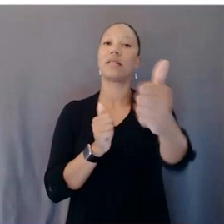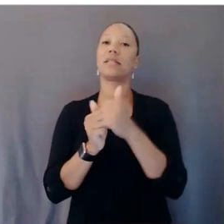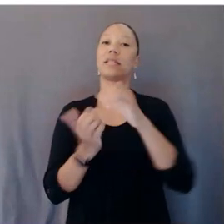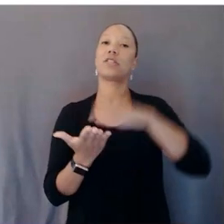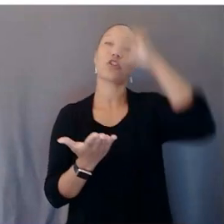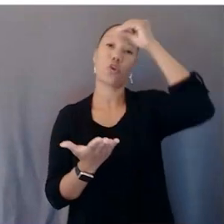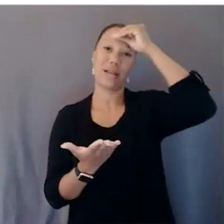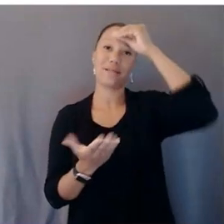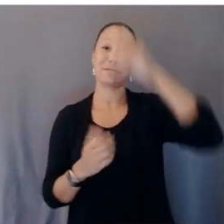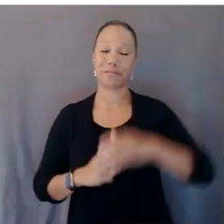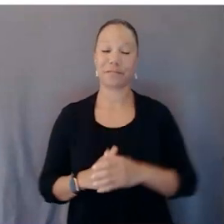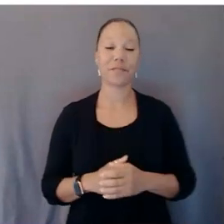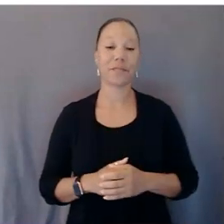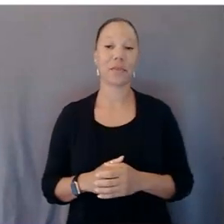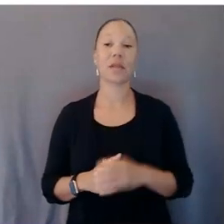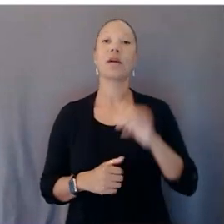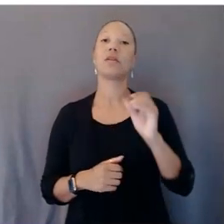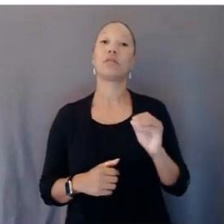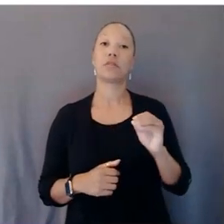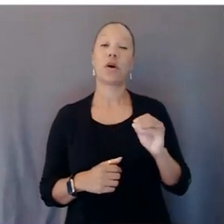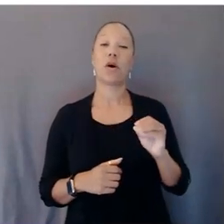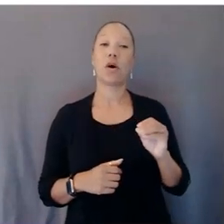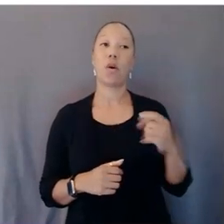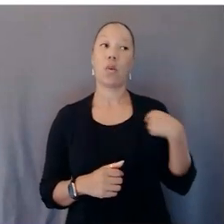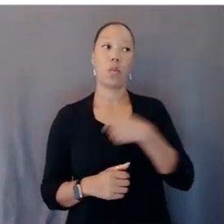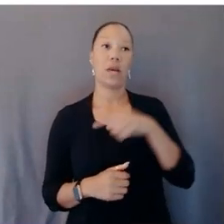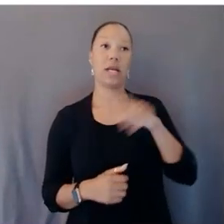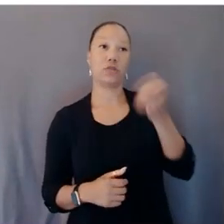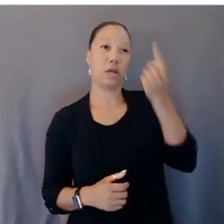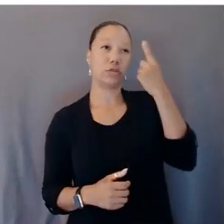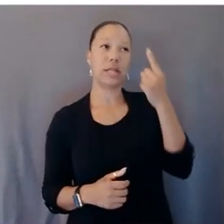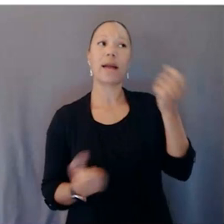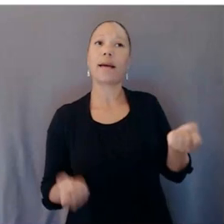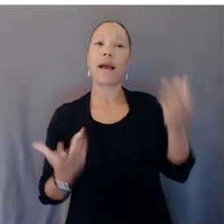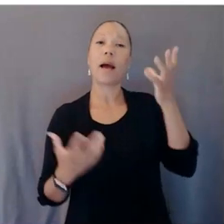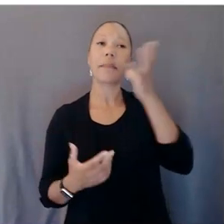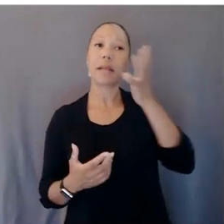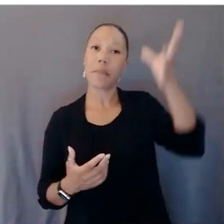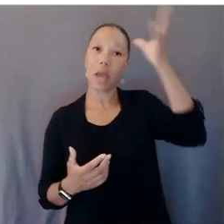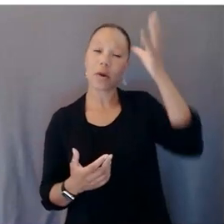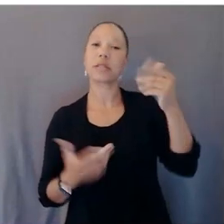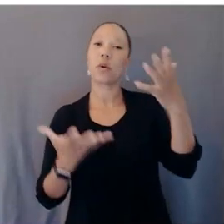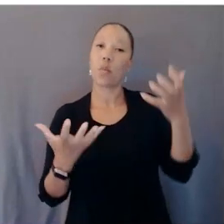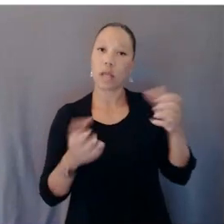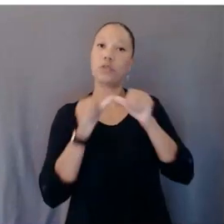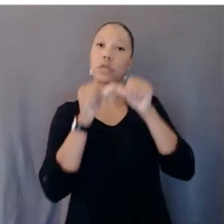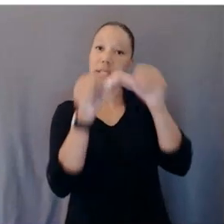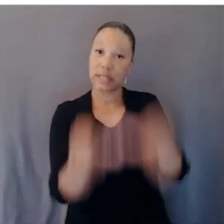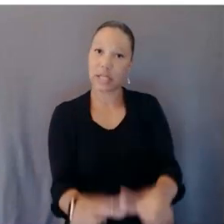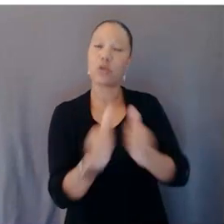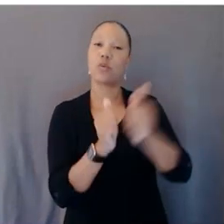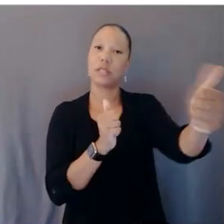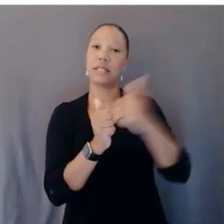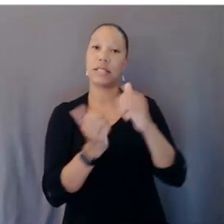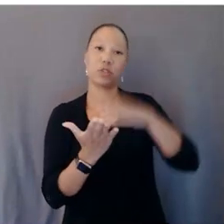of format. And so we need to understand how many parents are out there who are interested in that. So that's really